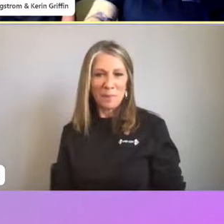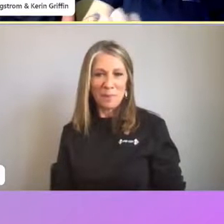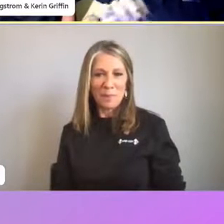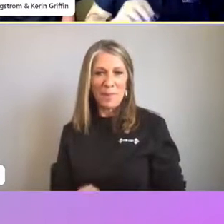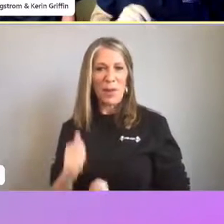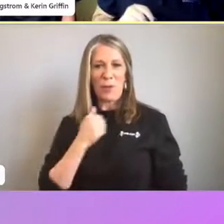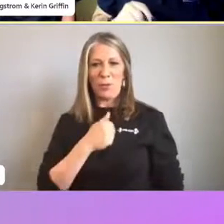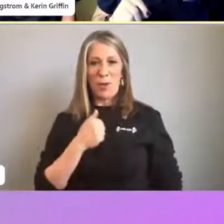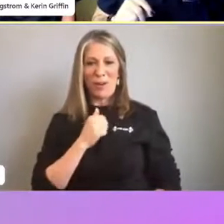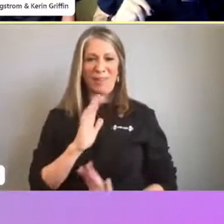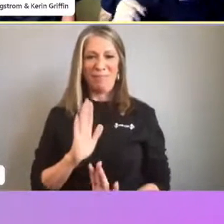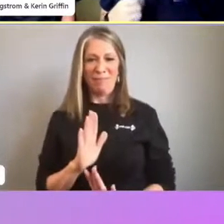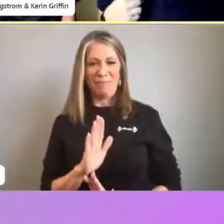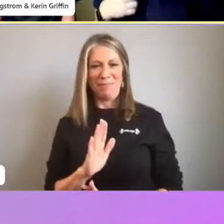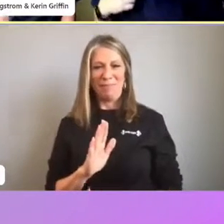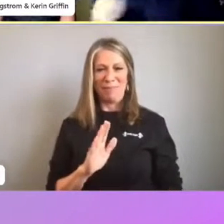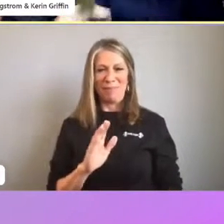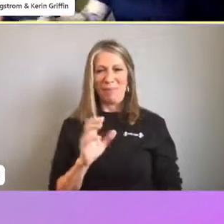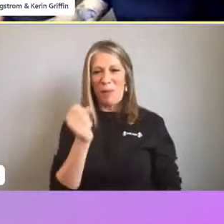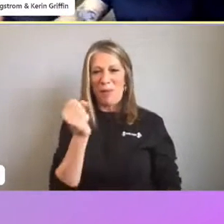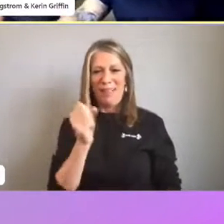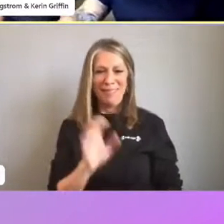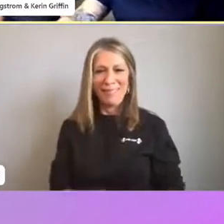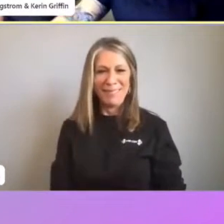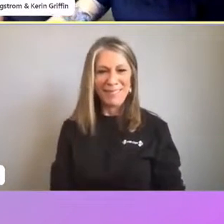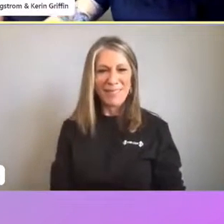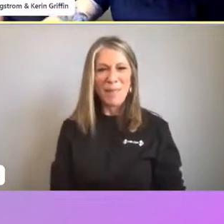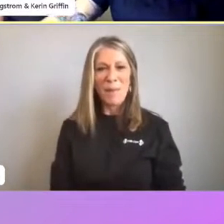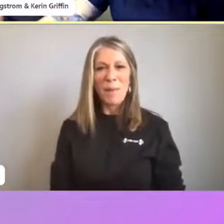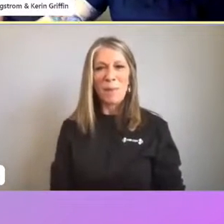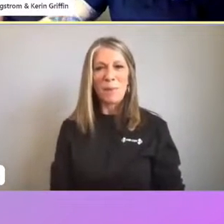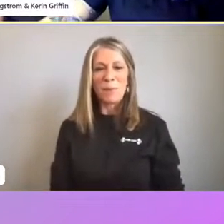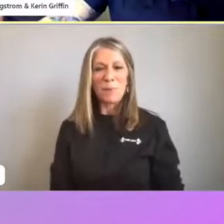Sorry about that. Can you just move me over? Thank you.